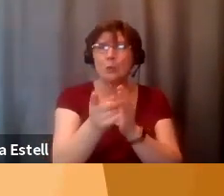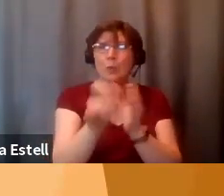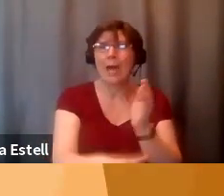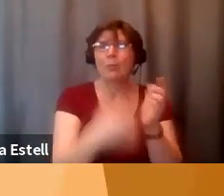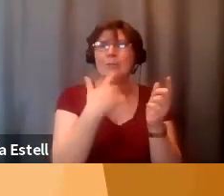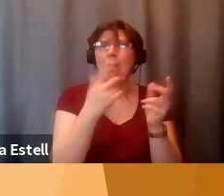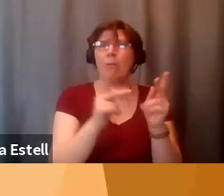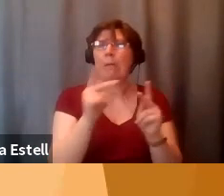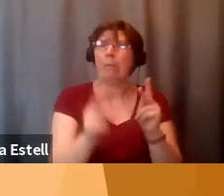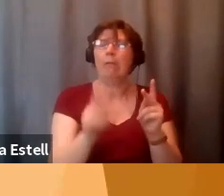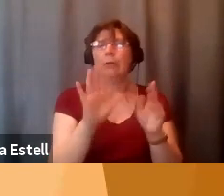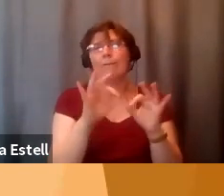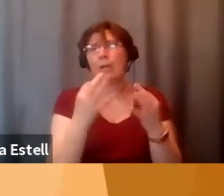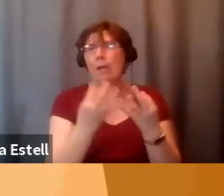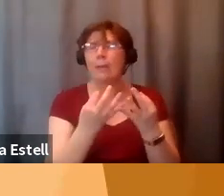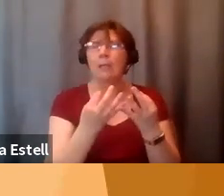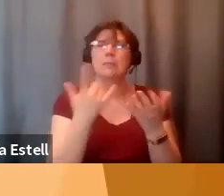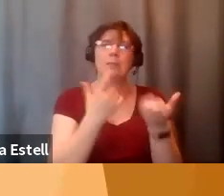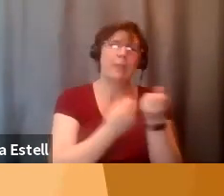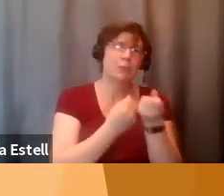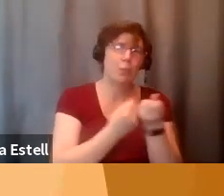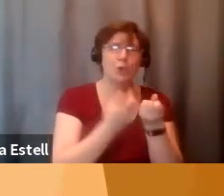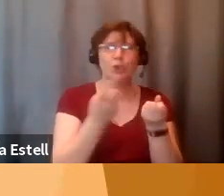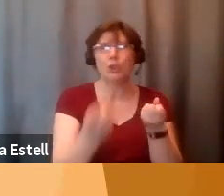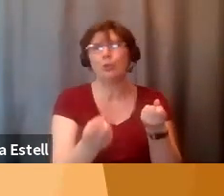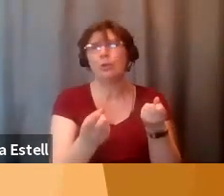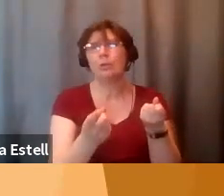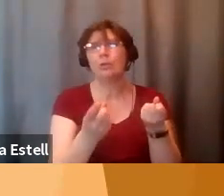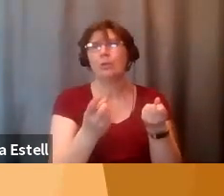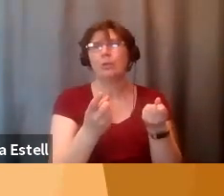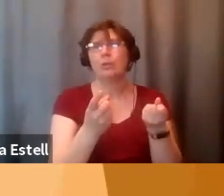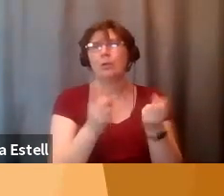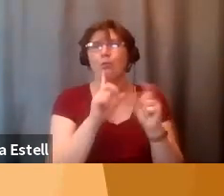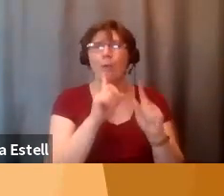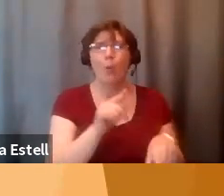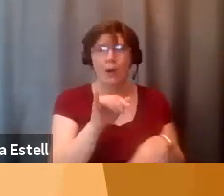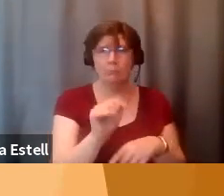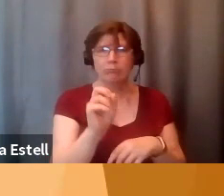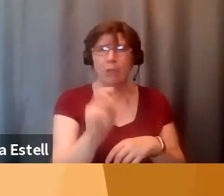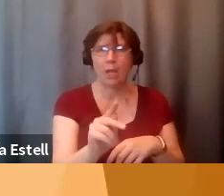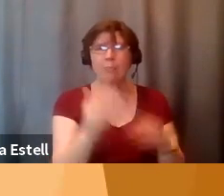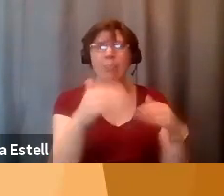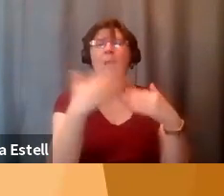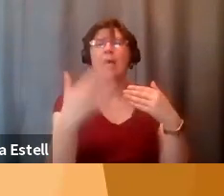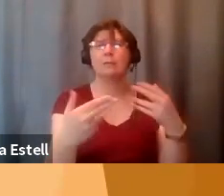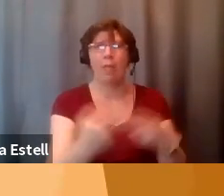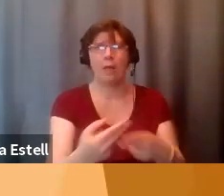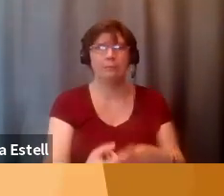people, either your family, someone that supports you, report it. Okay. Next slide.